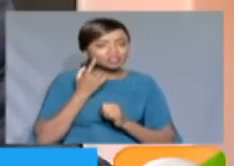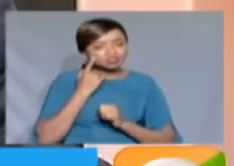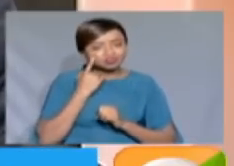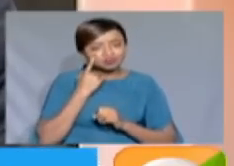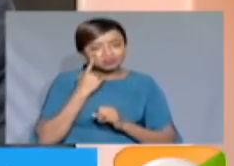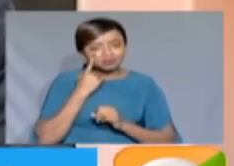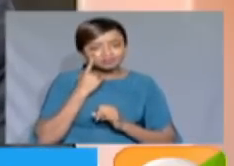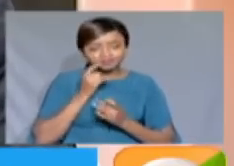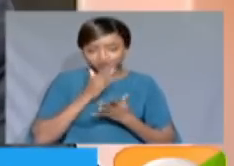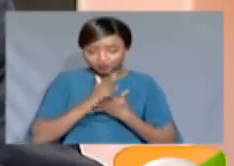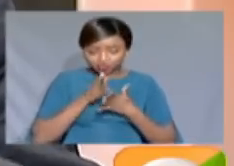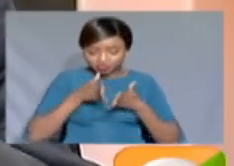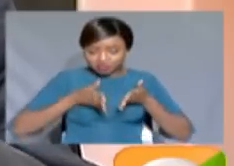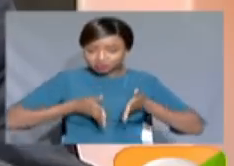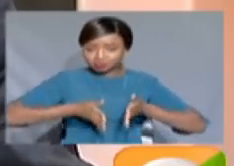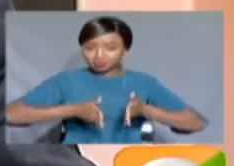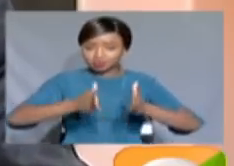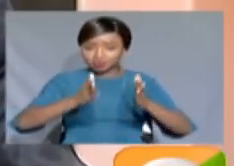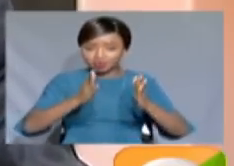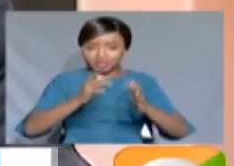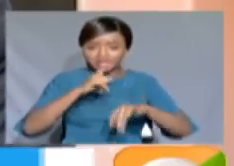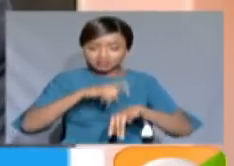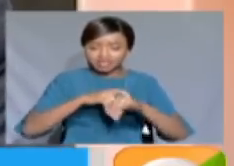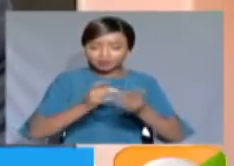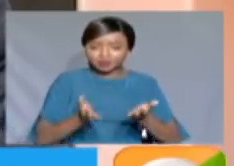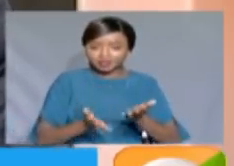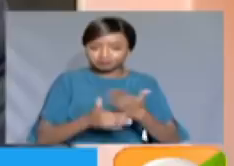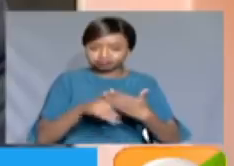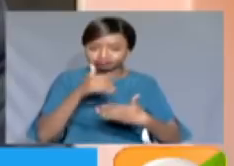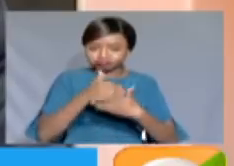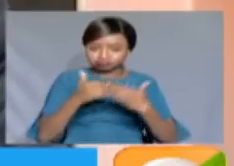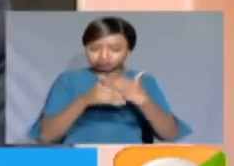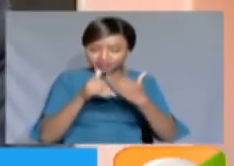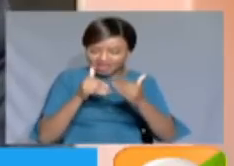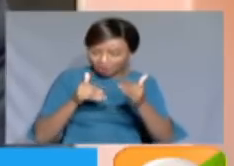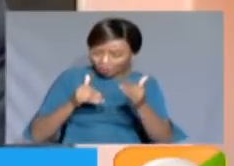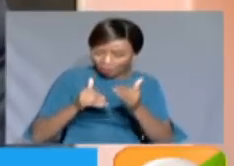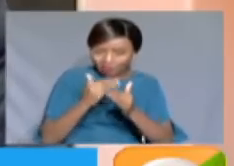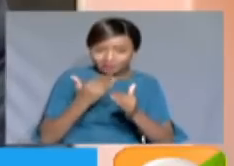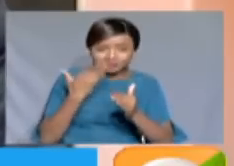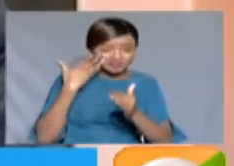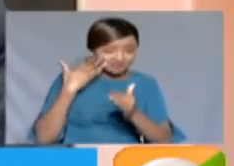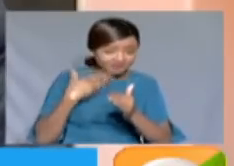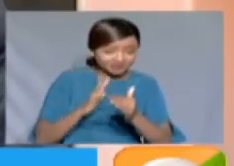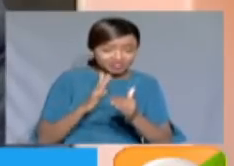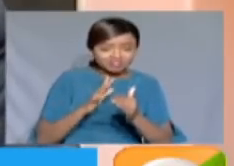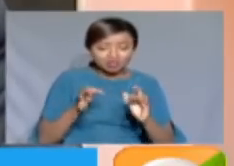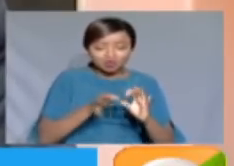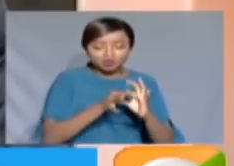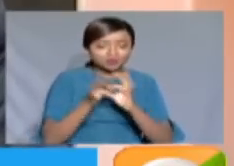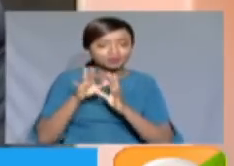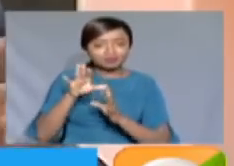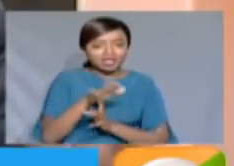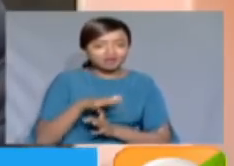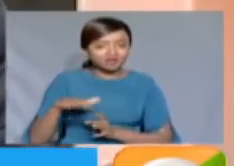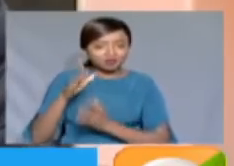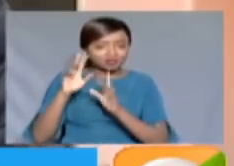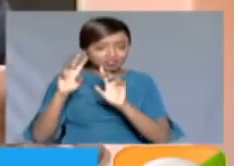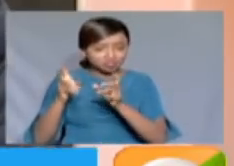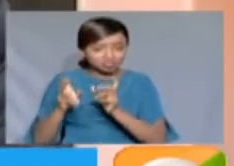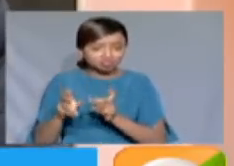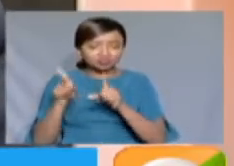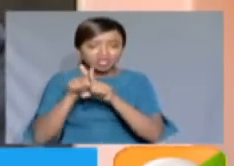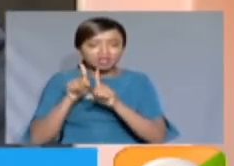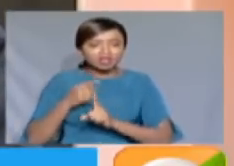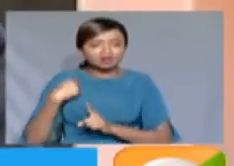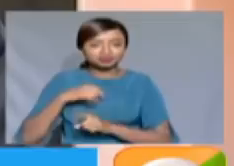the entire road, as we beautify the entire road when it's finally done for environmental issues, we also actually do a